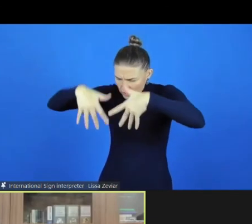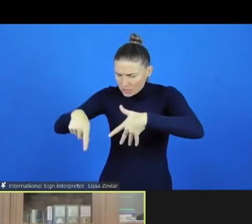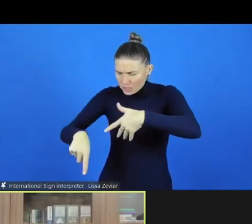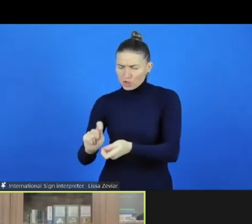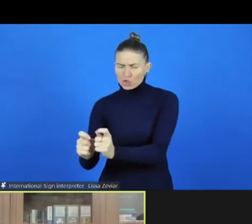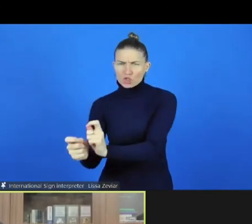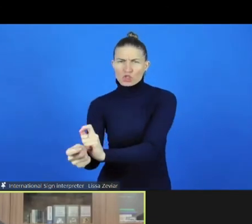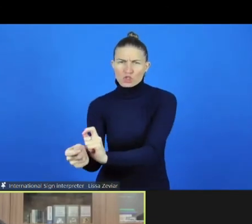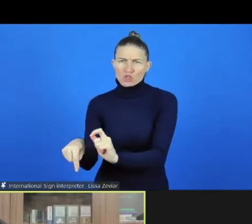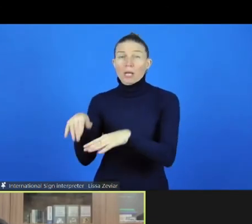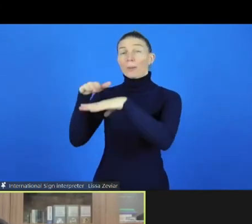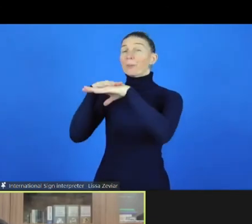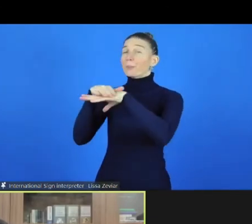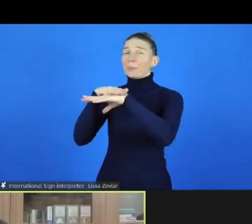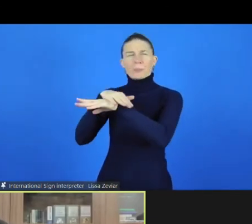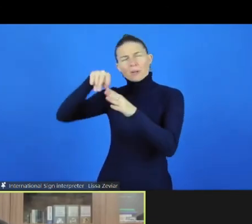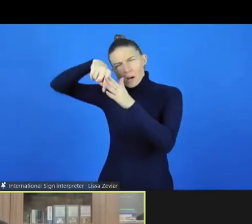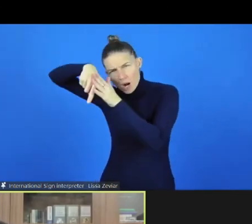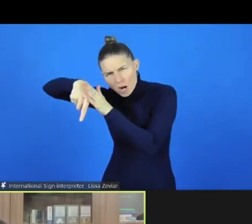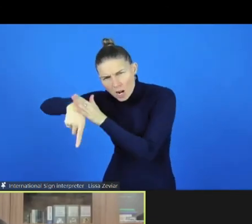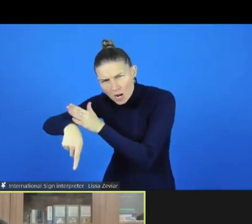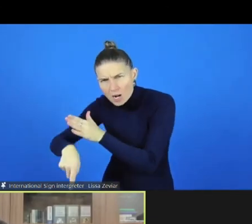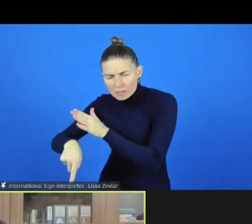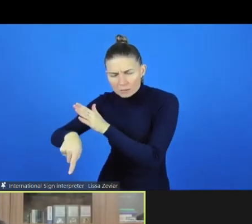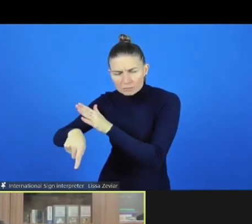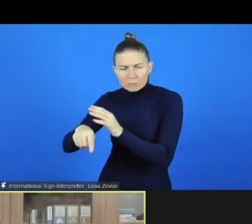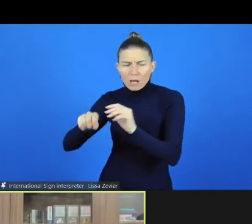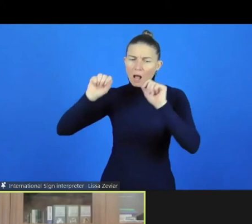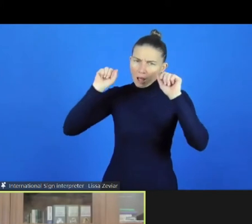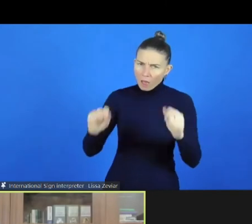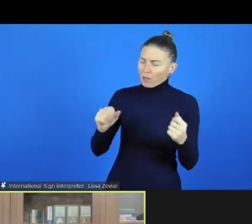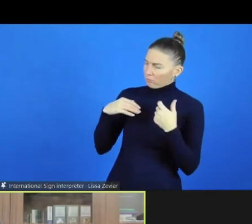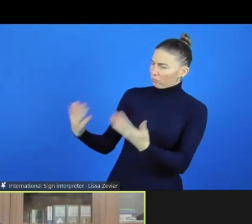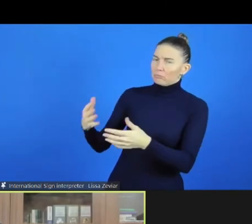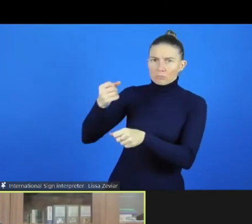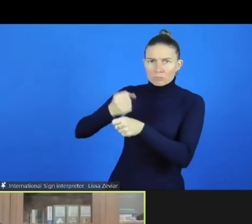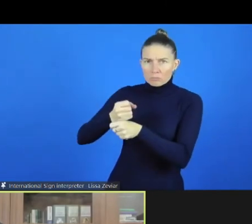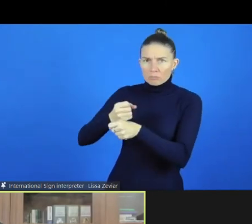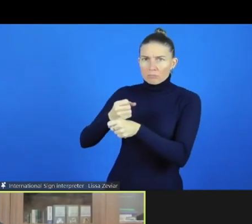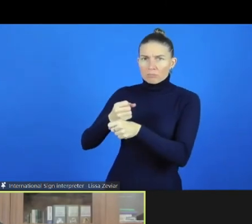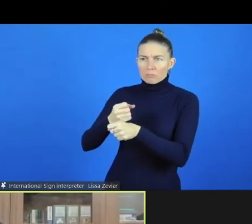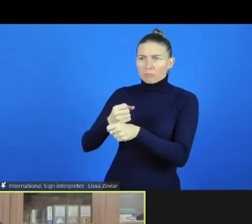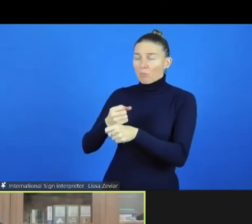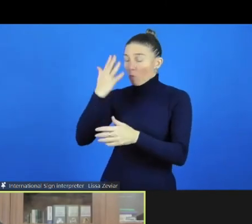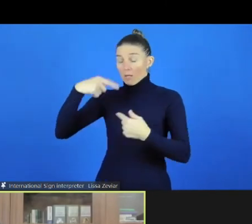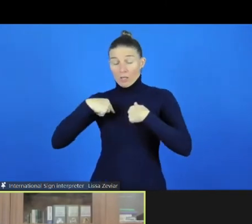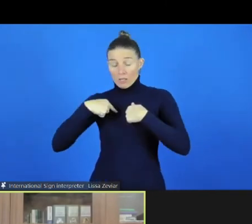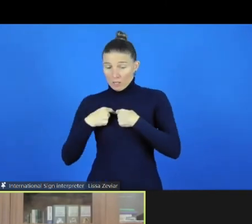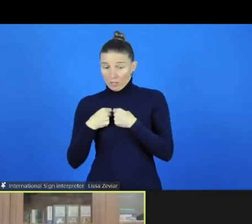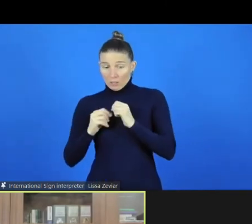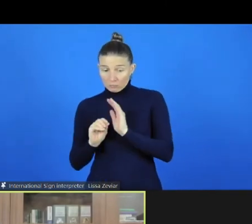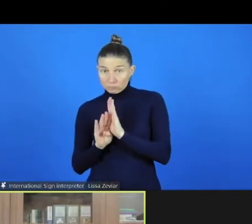skills that will allow them to be employable and be successful in the careers that they want to take. So one such